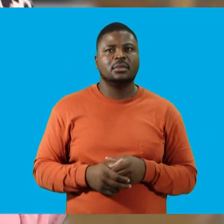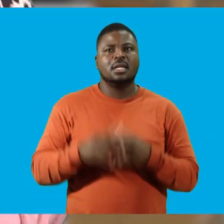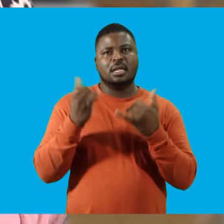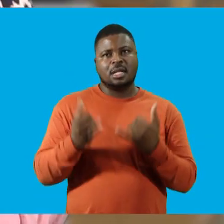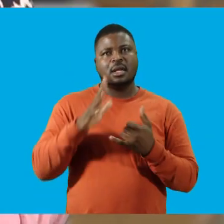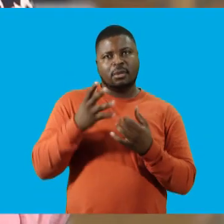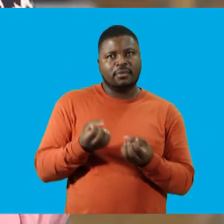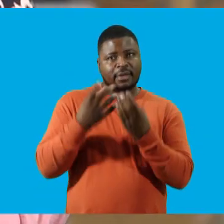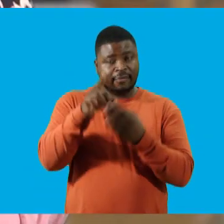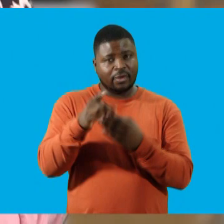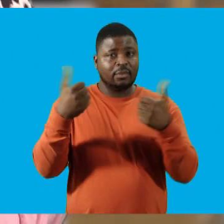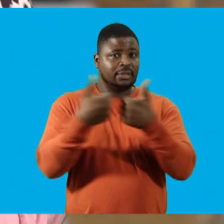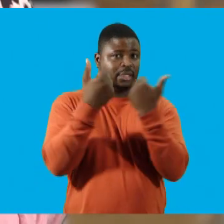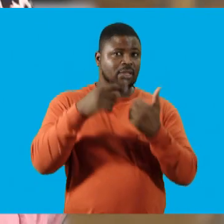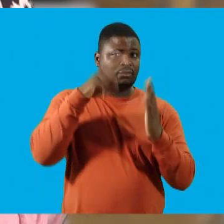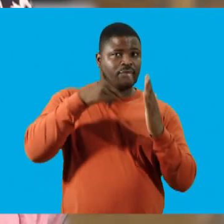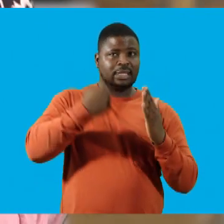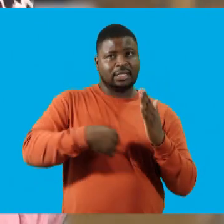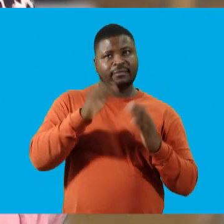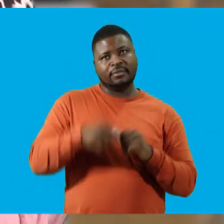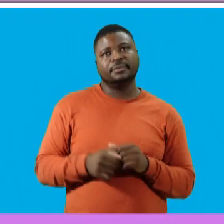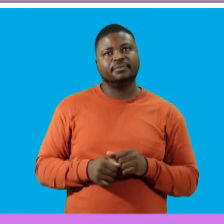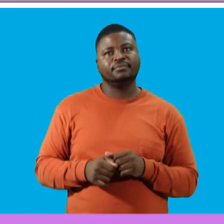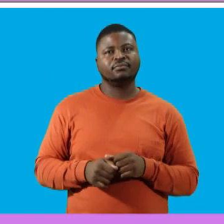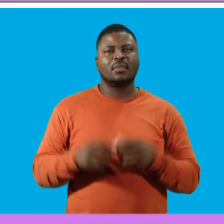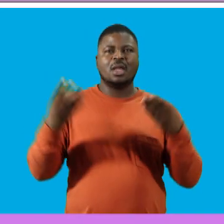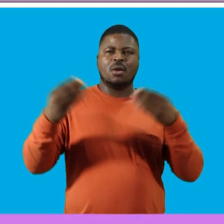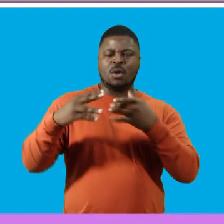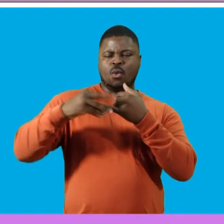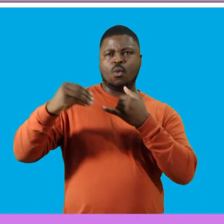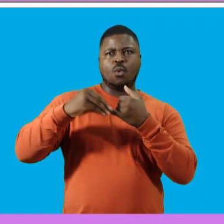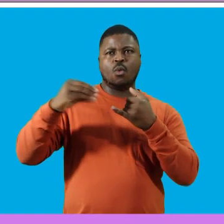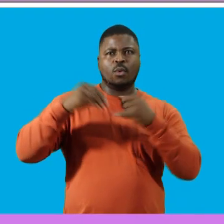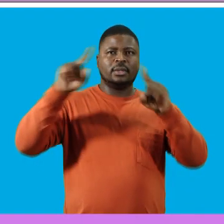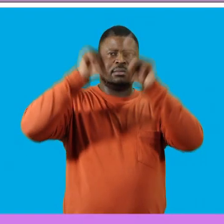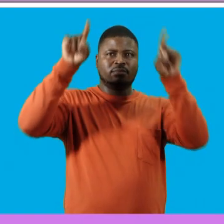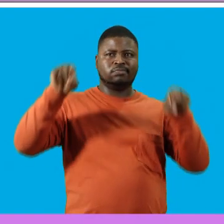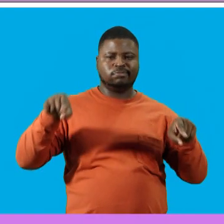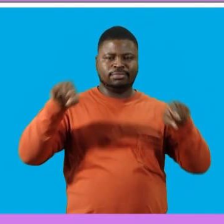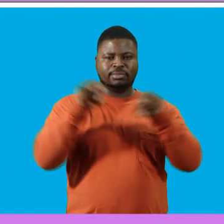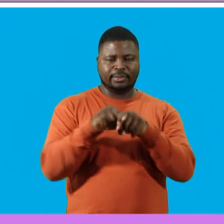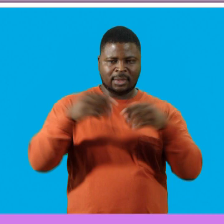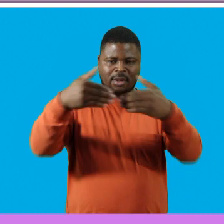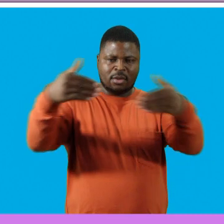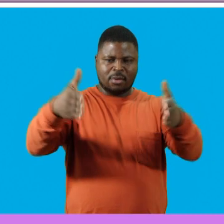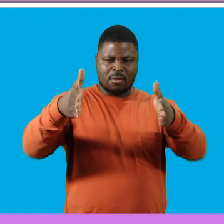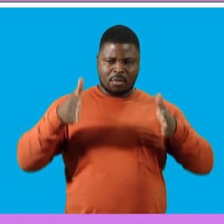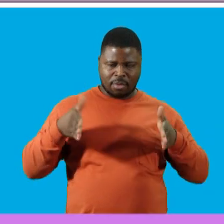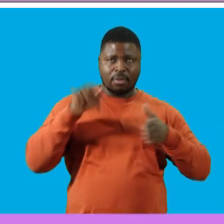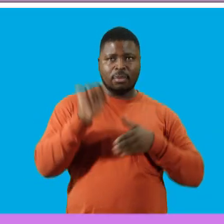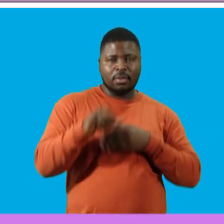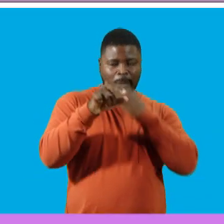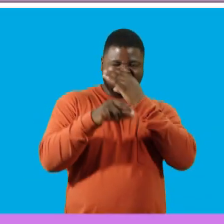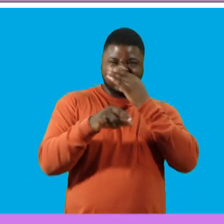And then I'll leave you with a challenge. A wooden block with the dimensions of 1 meter